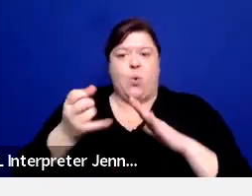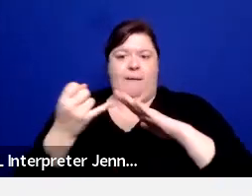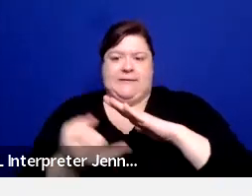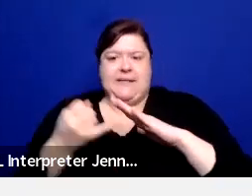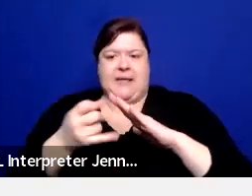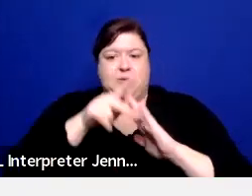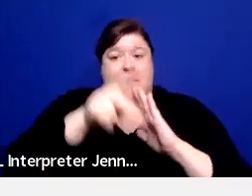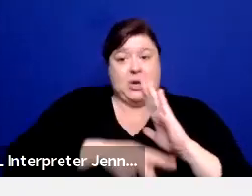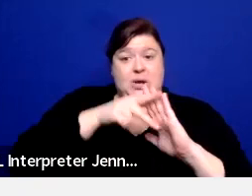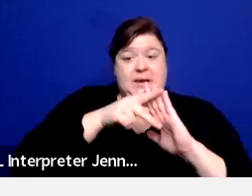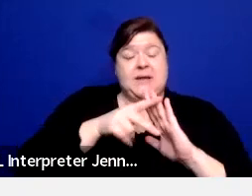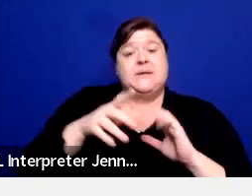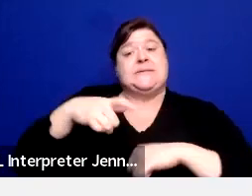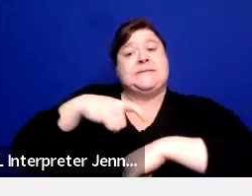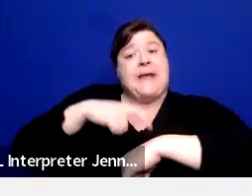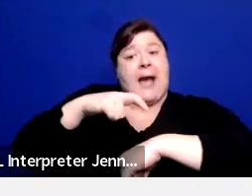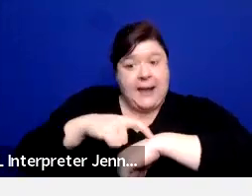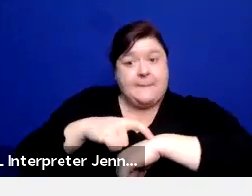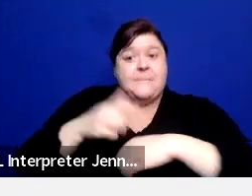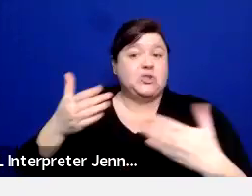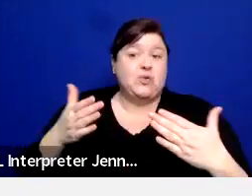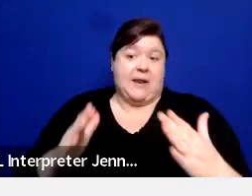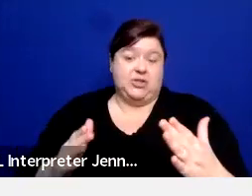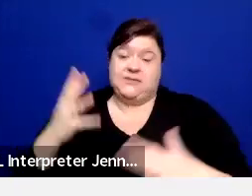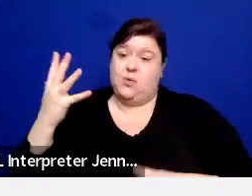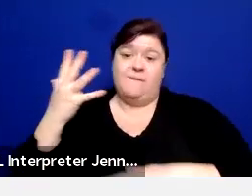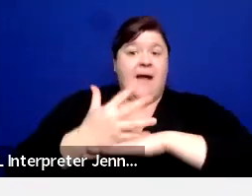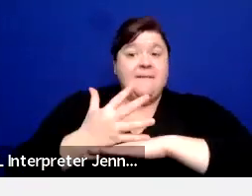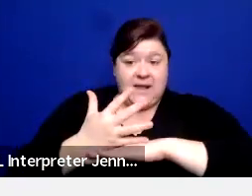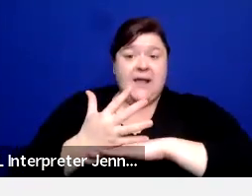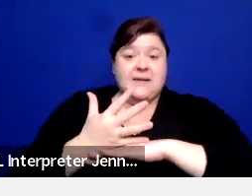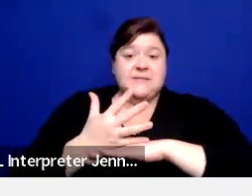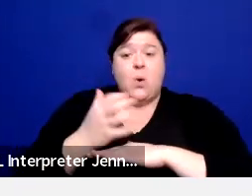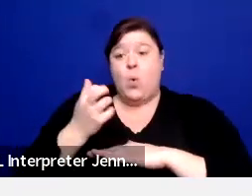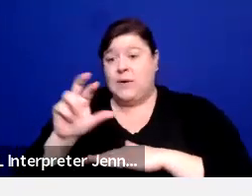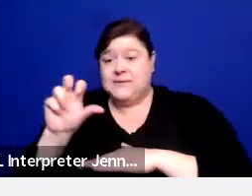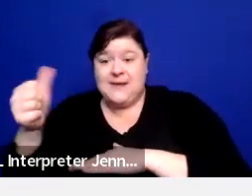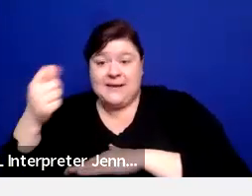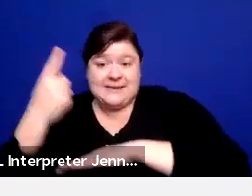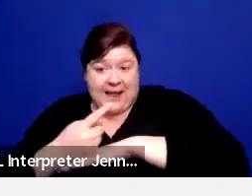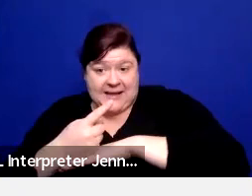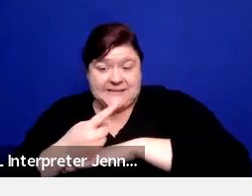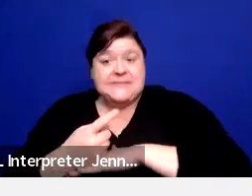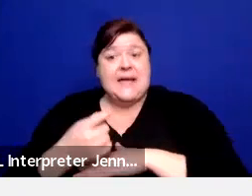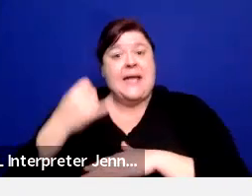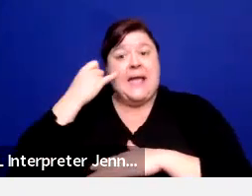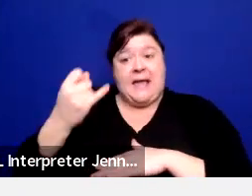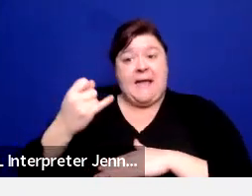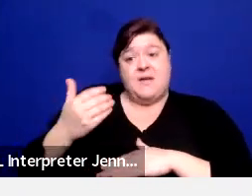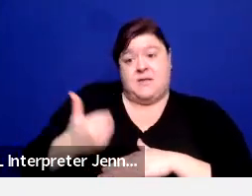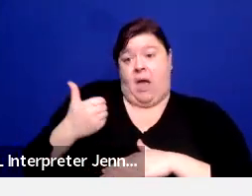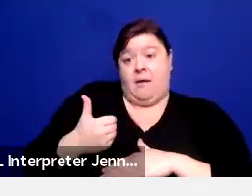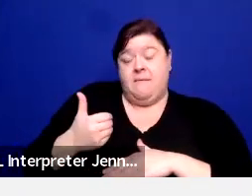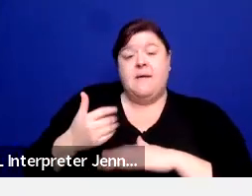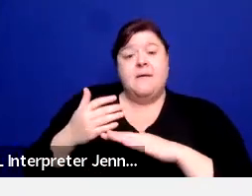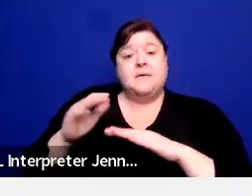5 days if you're able to wear a mask in a classroom where there's universal masking, or 10 days if you're working with very young children or there's not universal